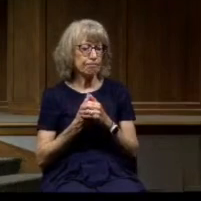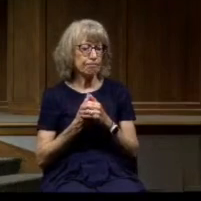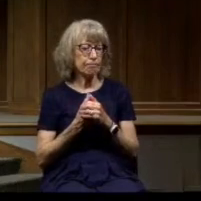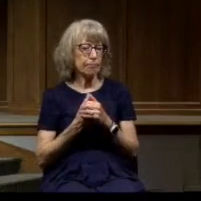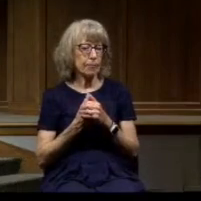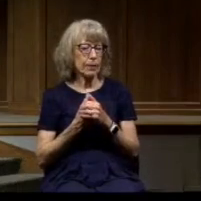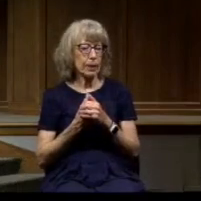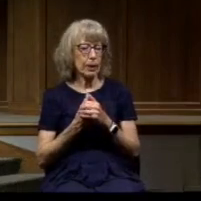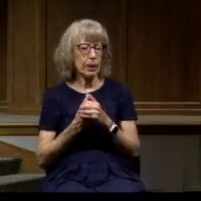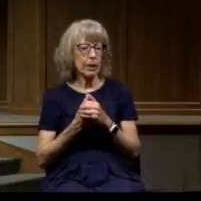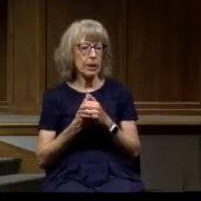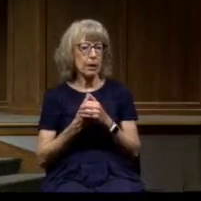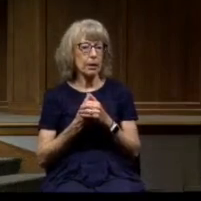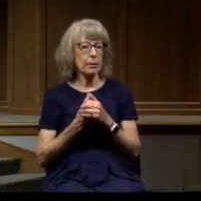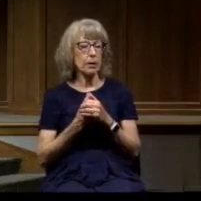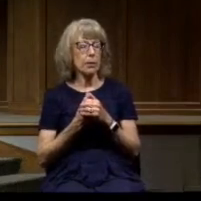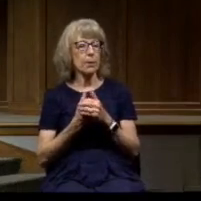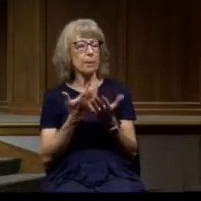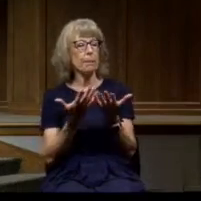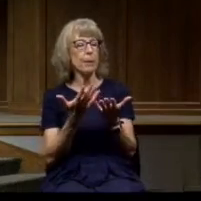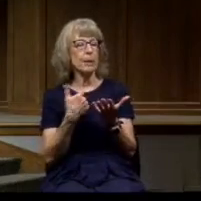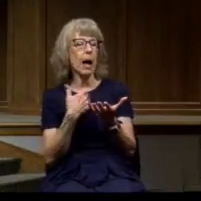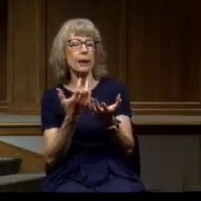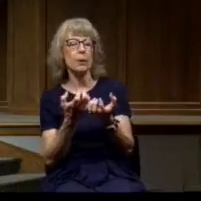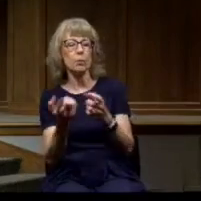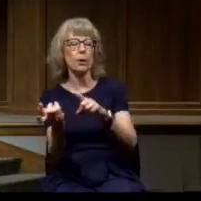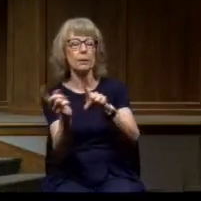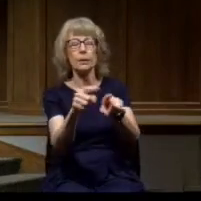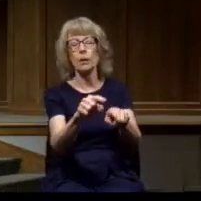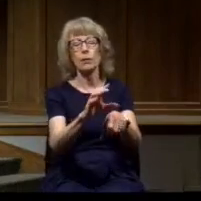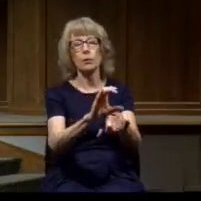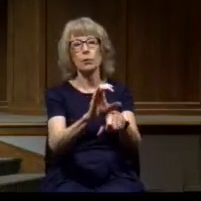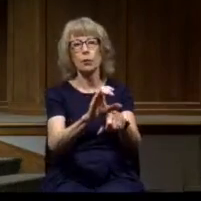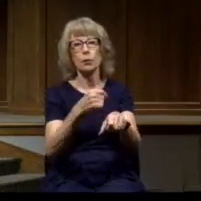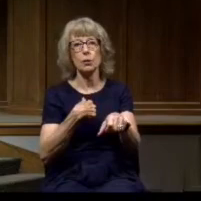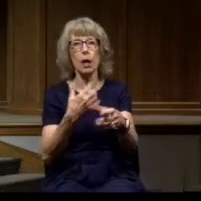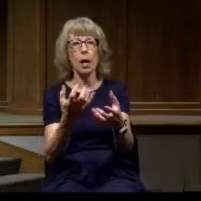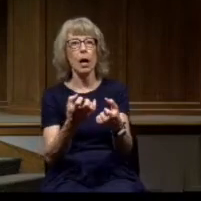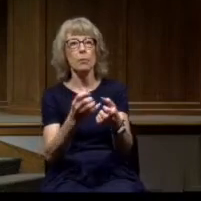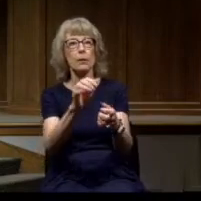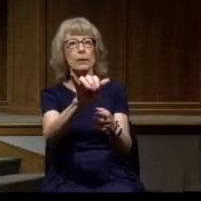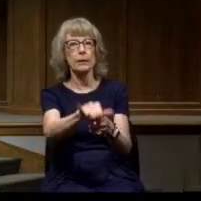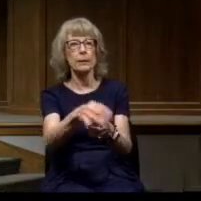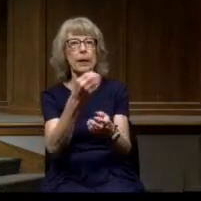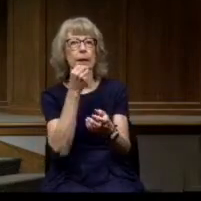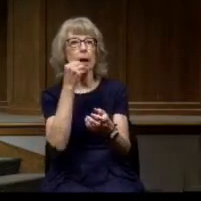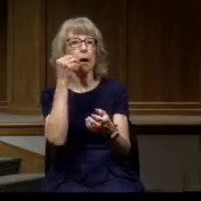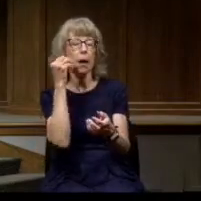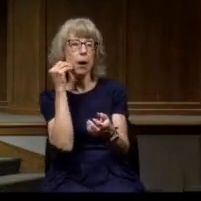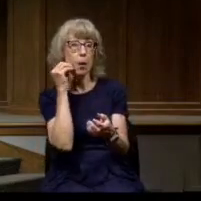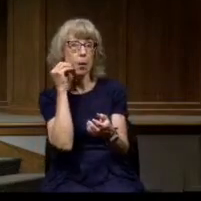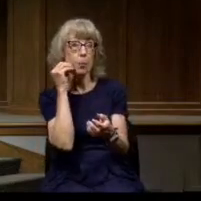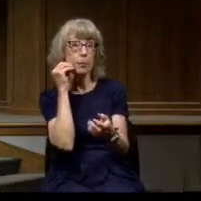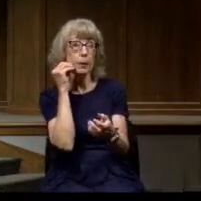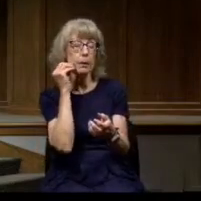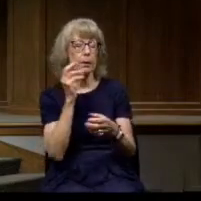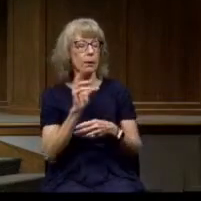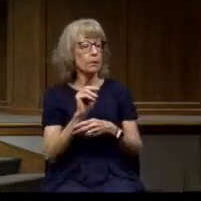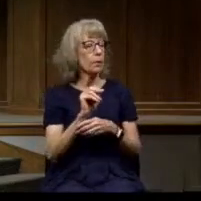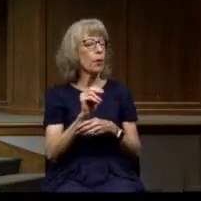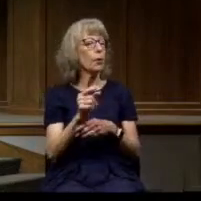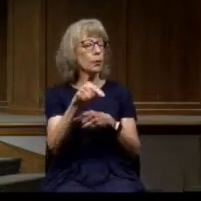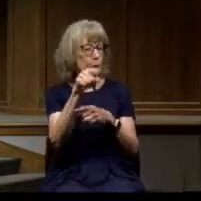with me in my house and let's have our own little group. But then let's say the rest of the church finds out about it and they say, you can't do that. That's going to divide the church.